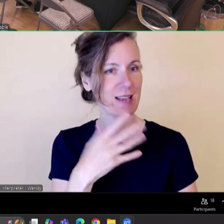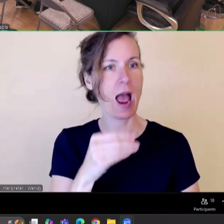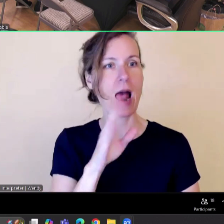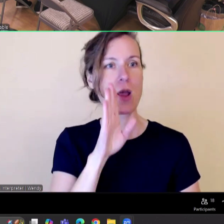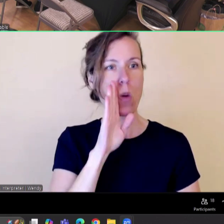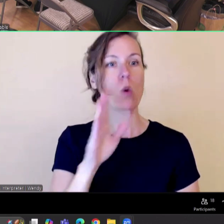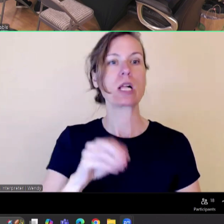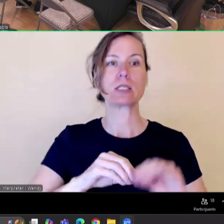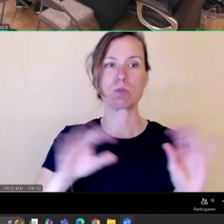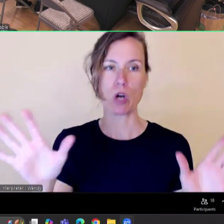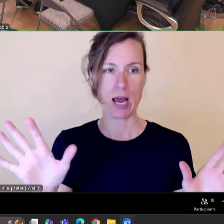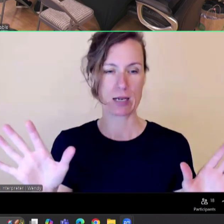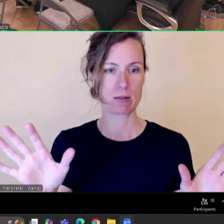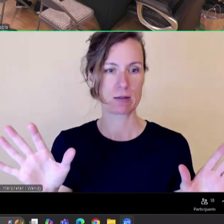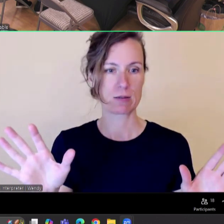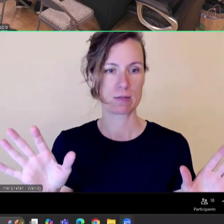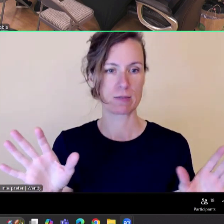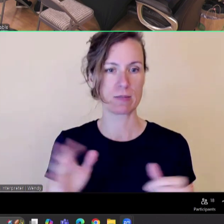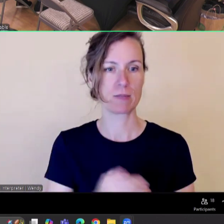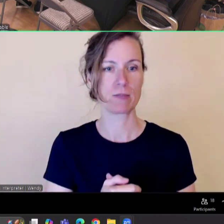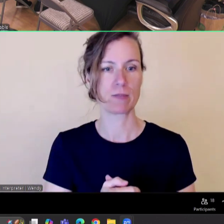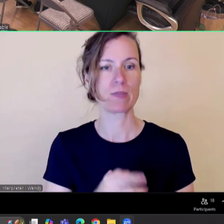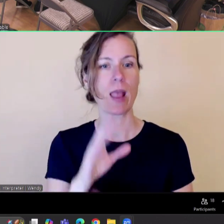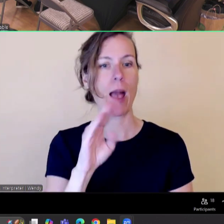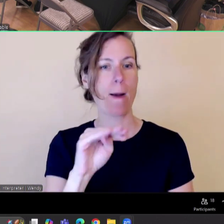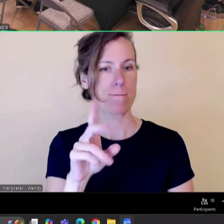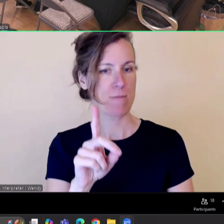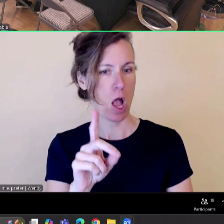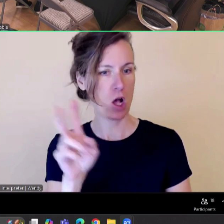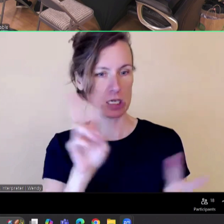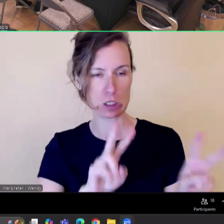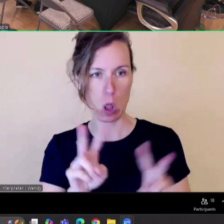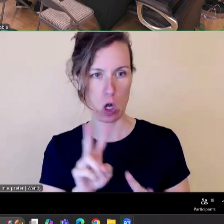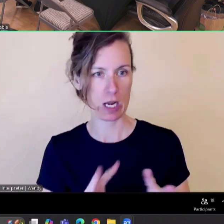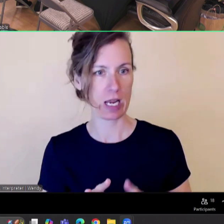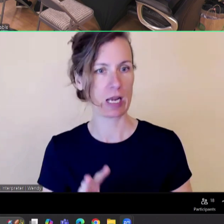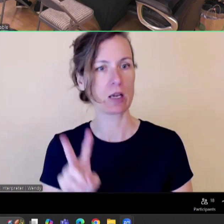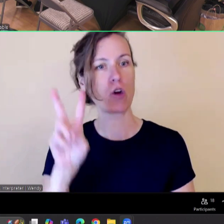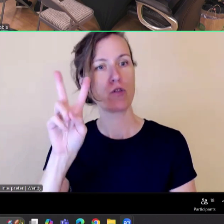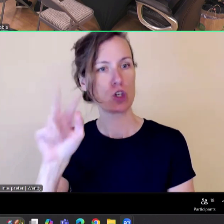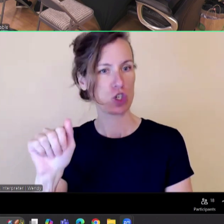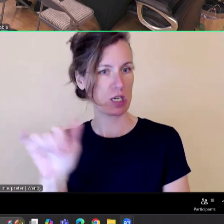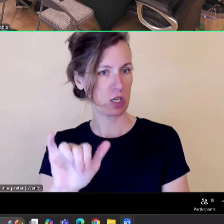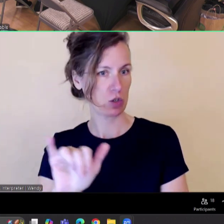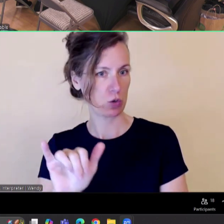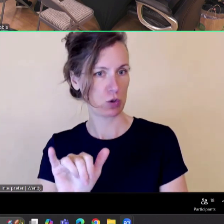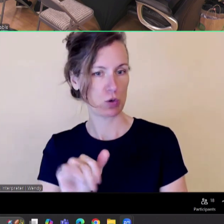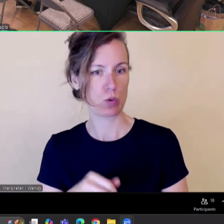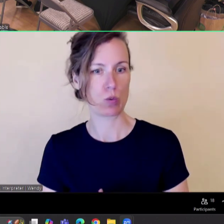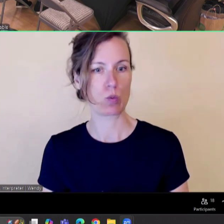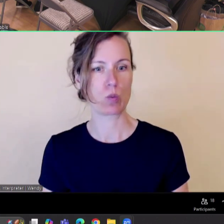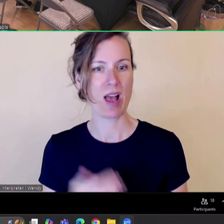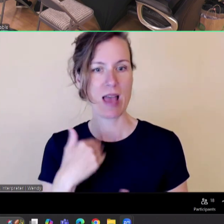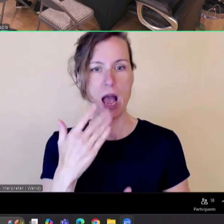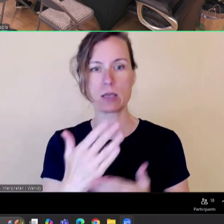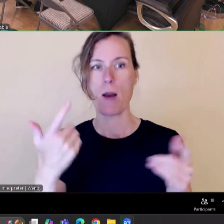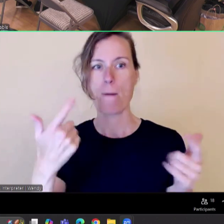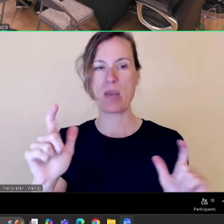Like I said, Maryland's looking at additional stuff. Virginia, they had a big piece of legislation.